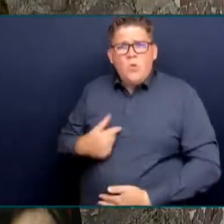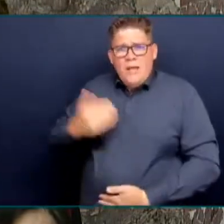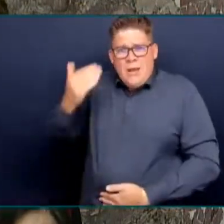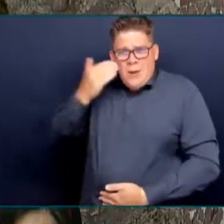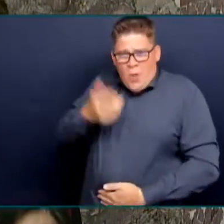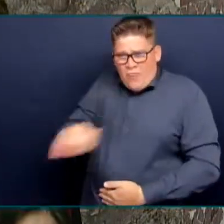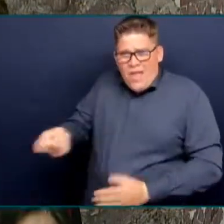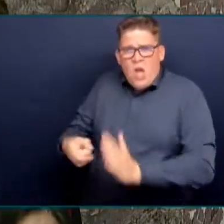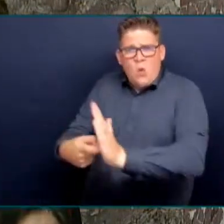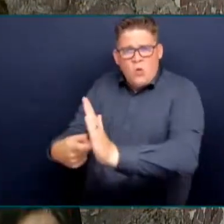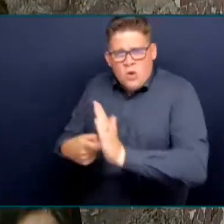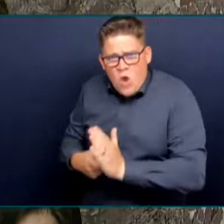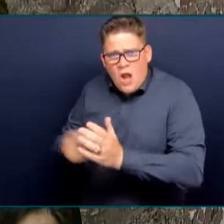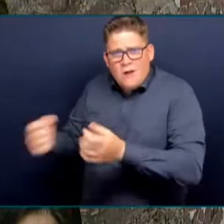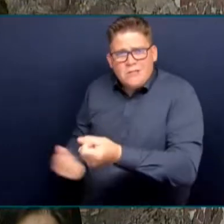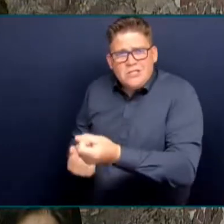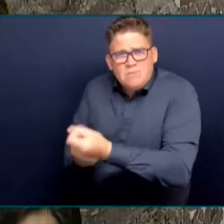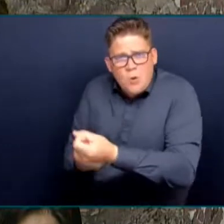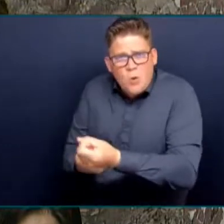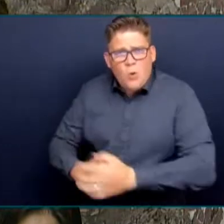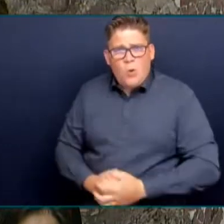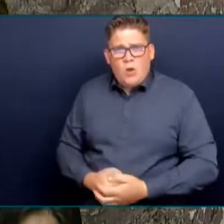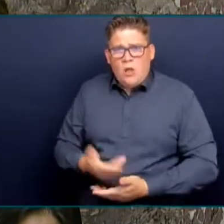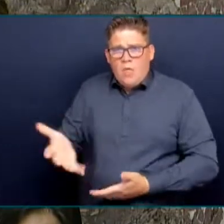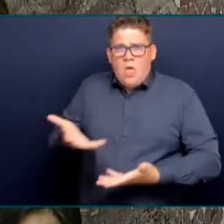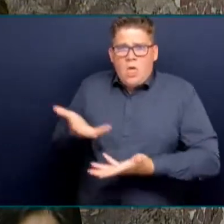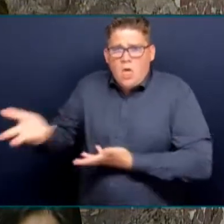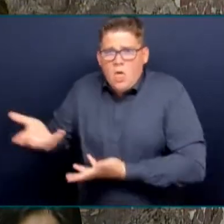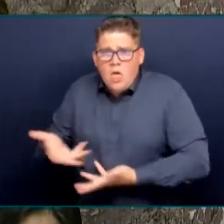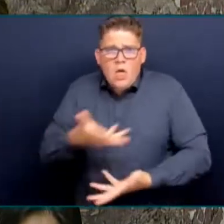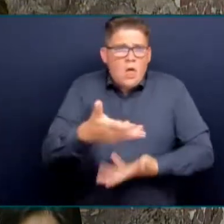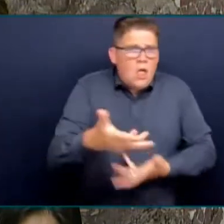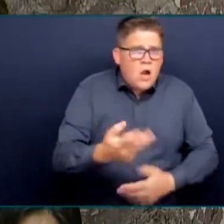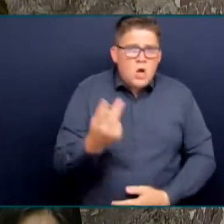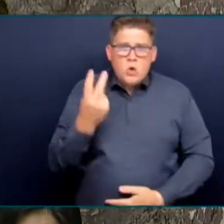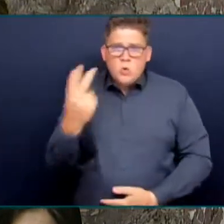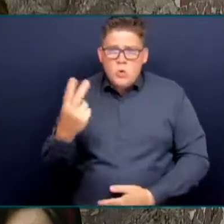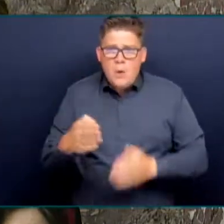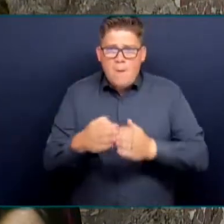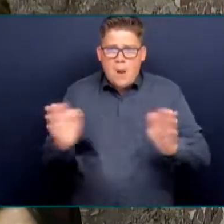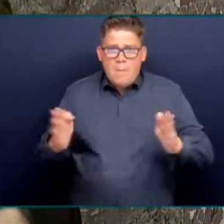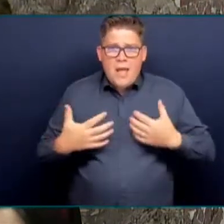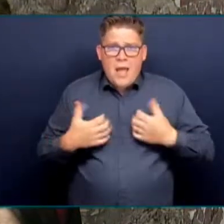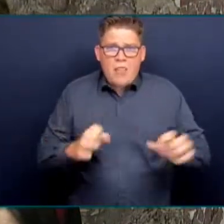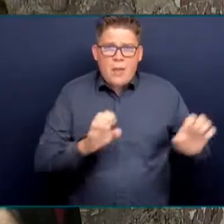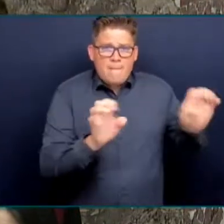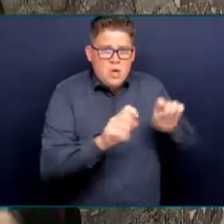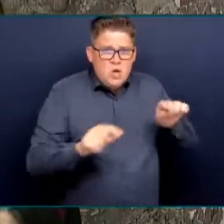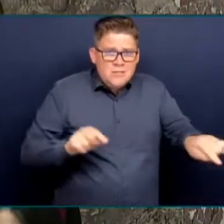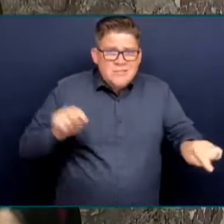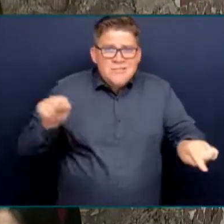public health emergencies, and they will continue to get it every single day.